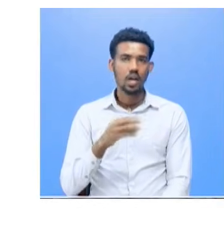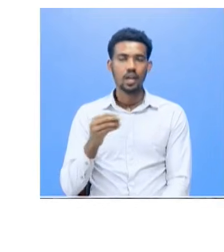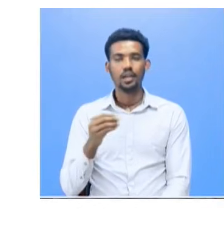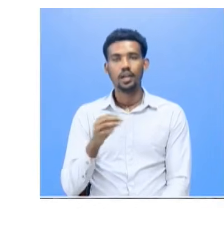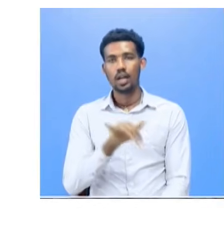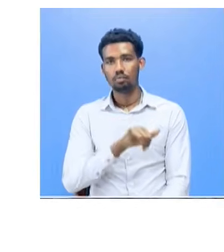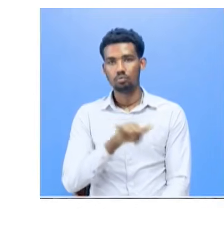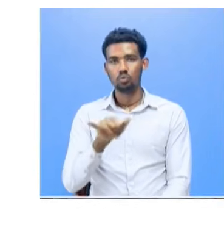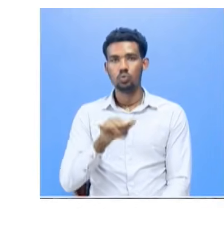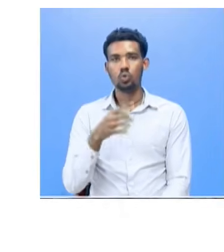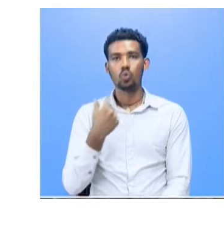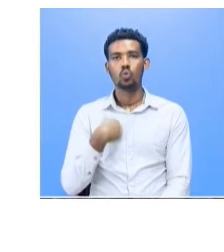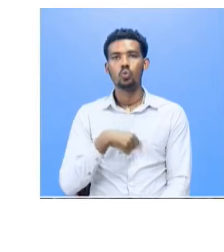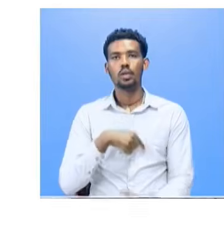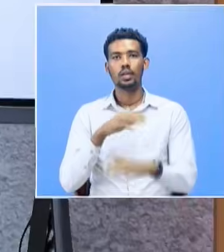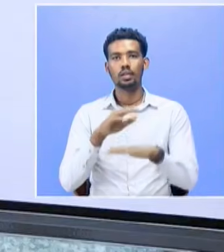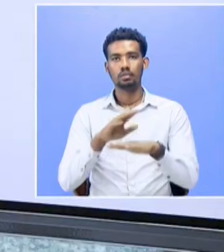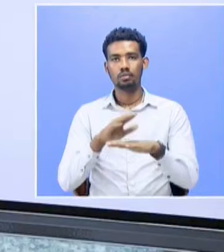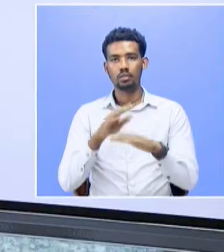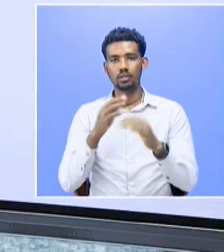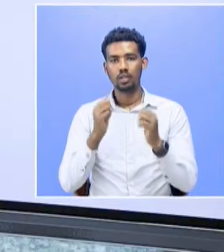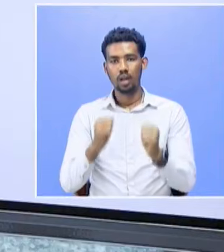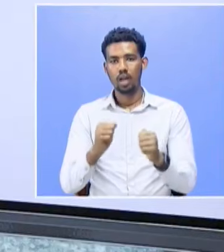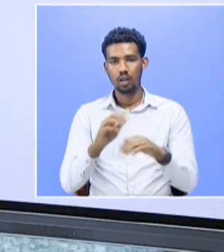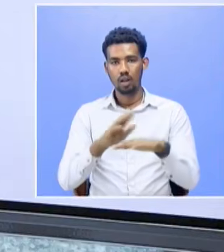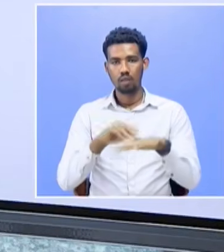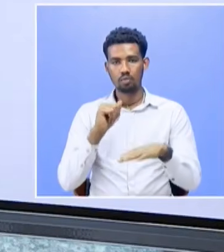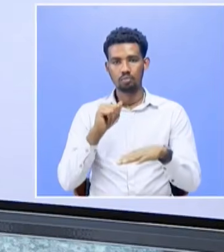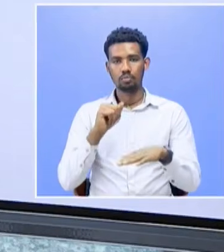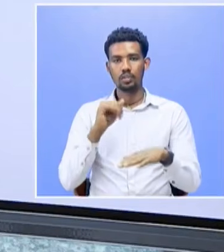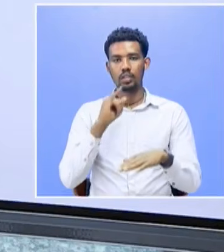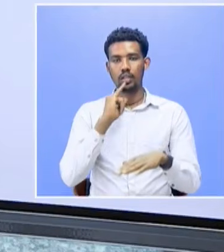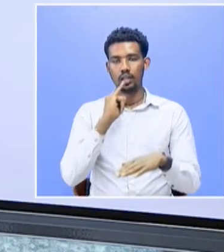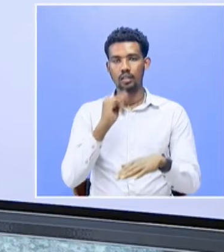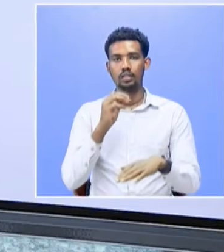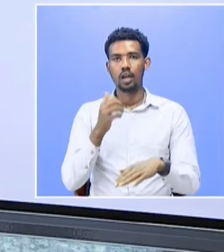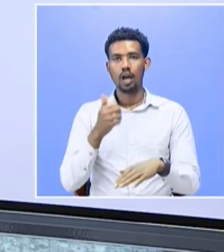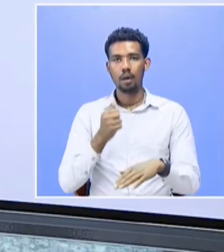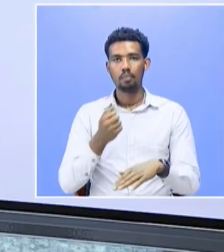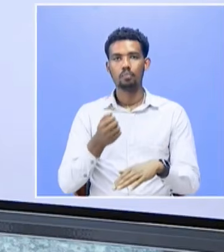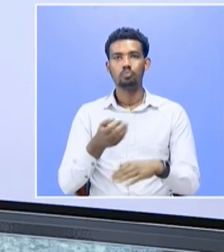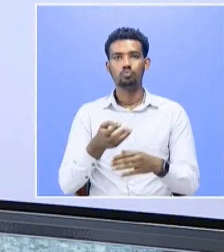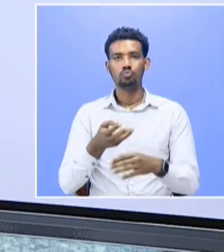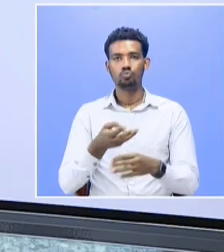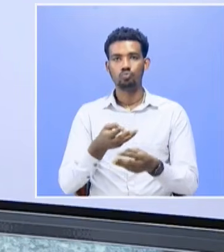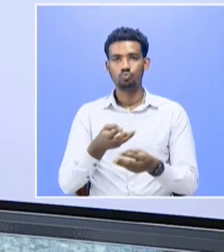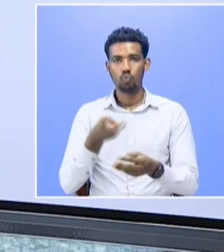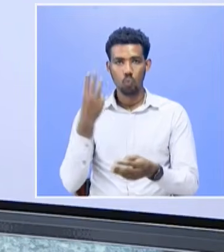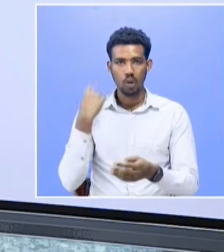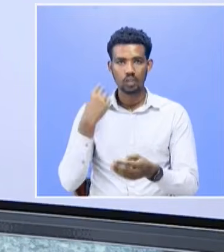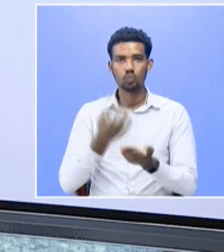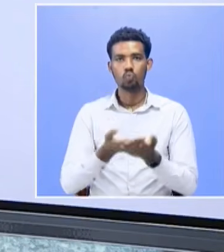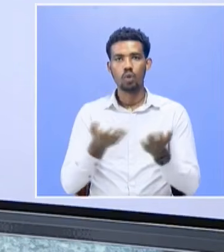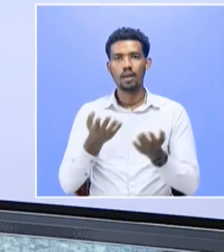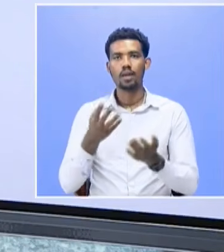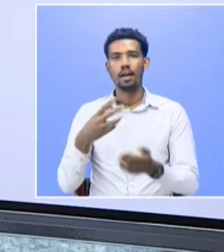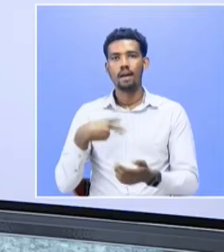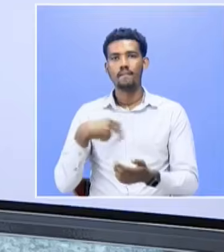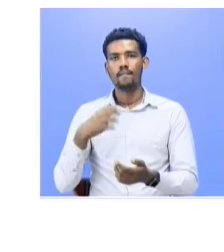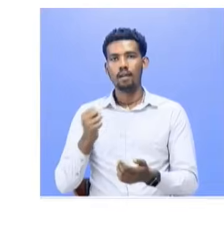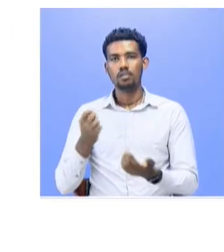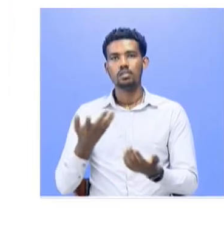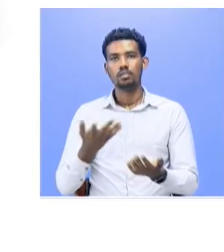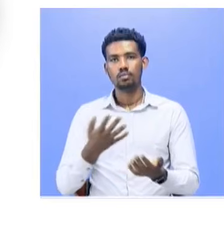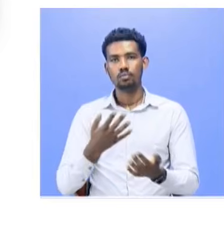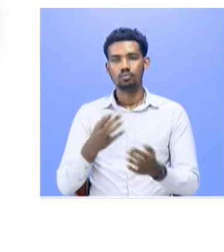also we mentioned what? Here is, are, was, were, have, has,